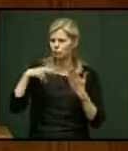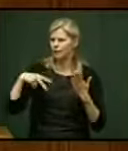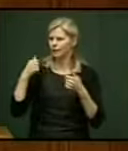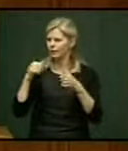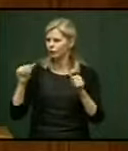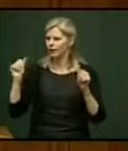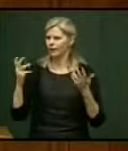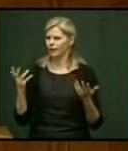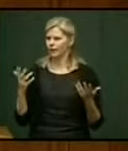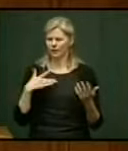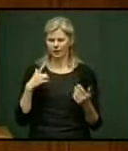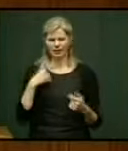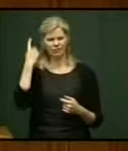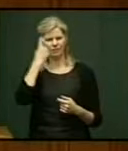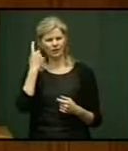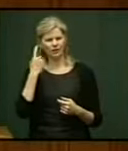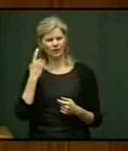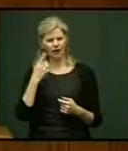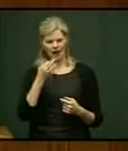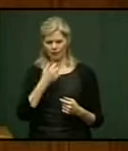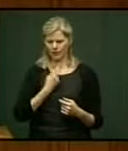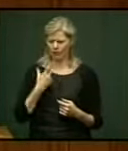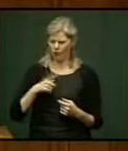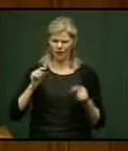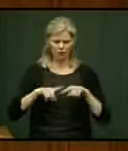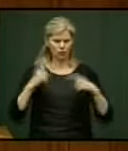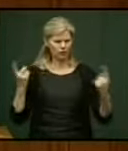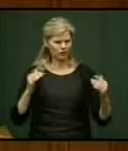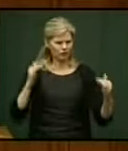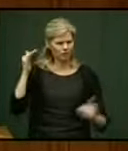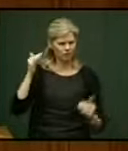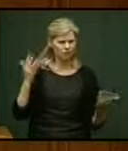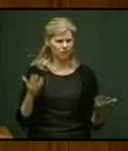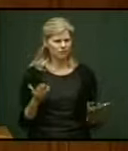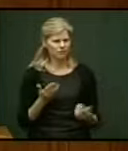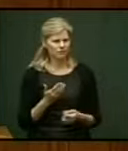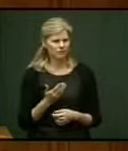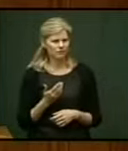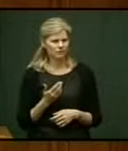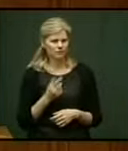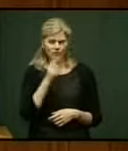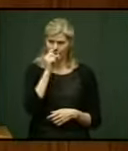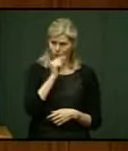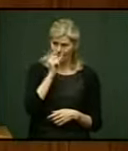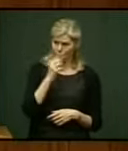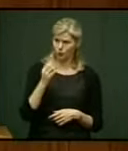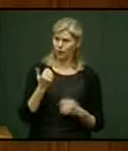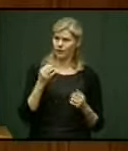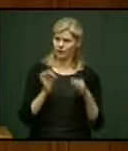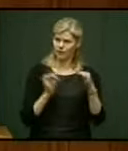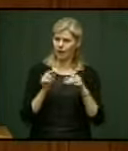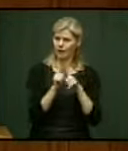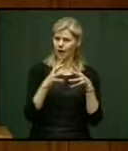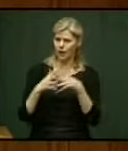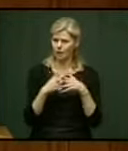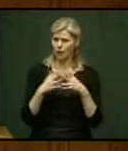be places that we love? In a wealthy society, could everyone have a safe place to live and